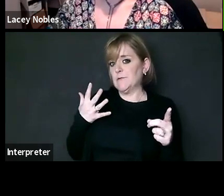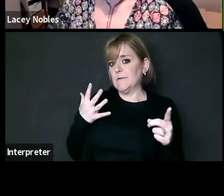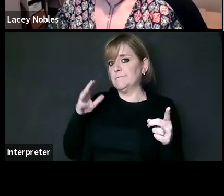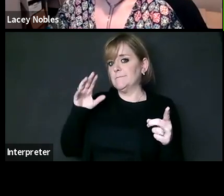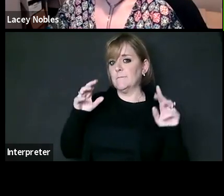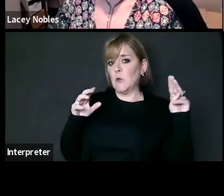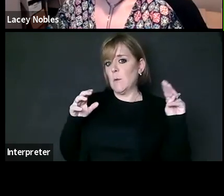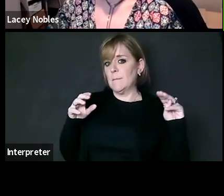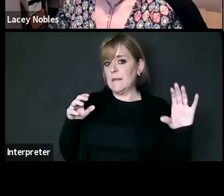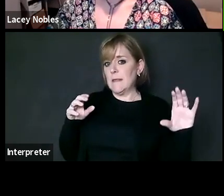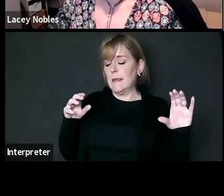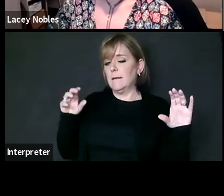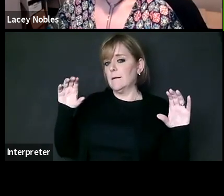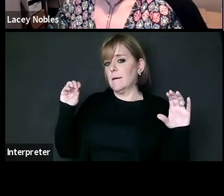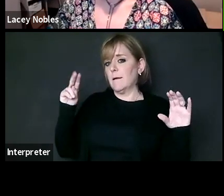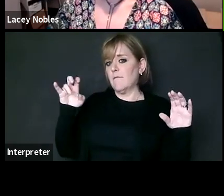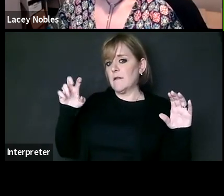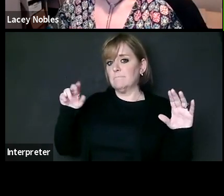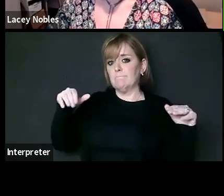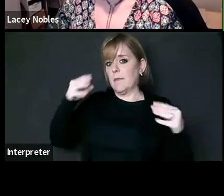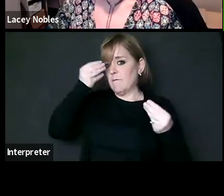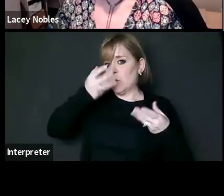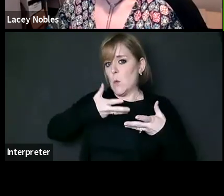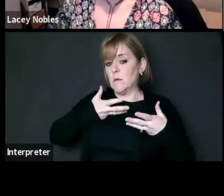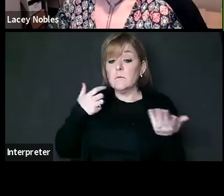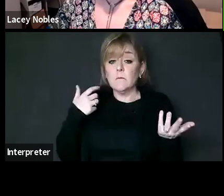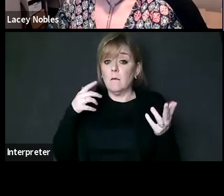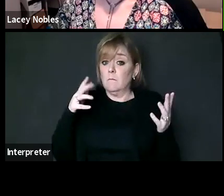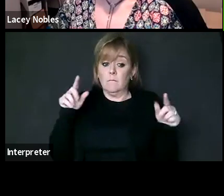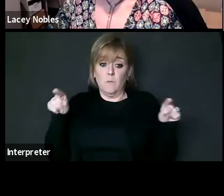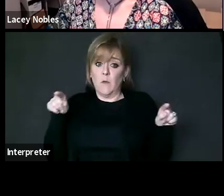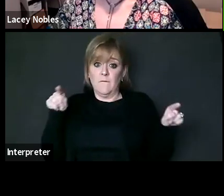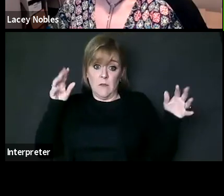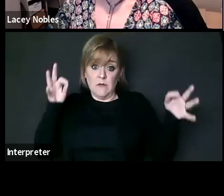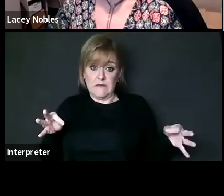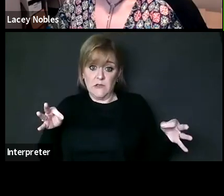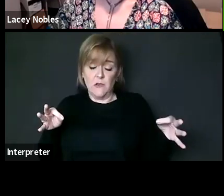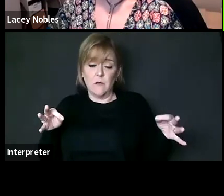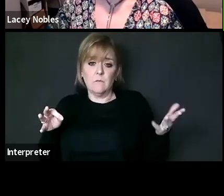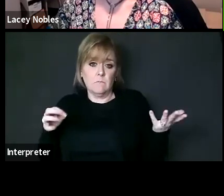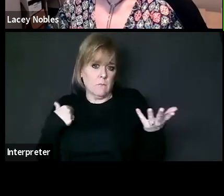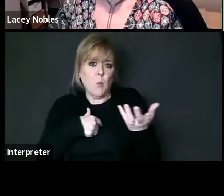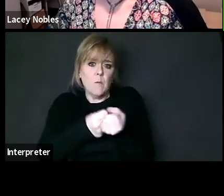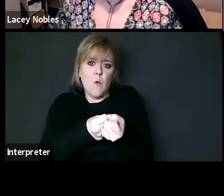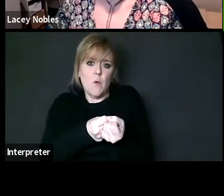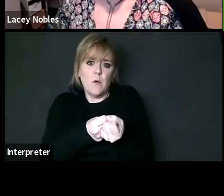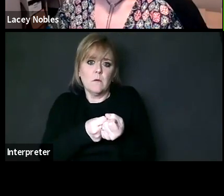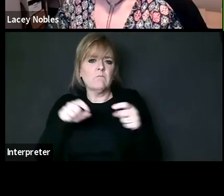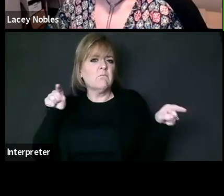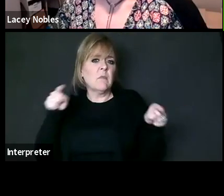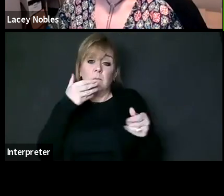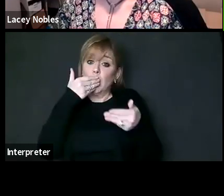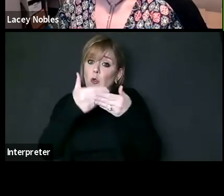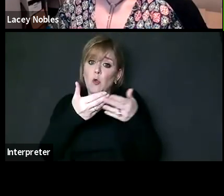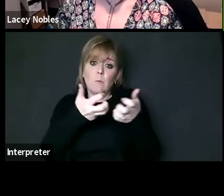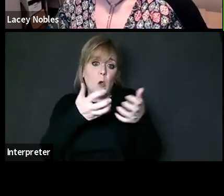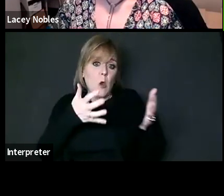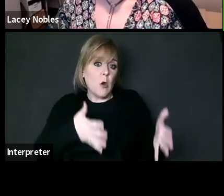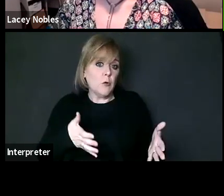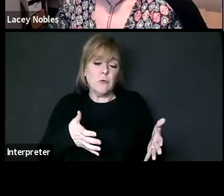We would support them, any decision they make. We feel like they've been good partners, but you'd have to ask them that